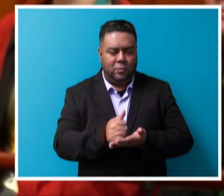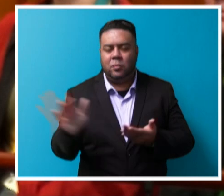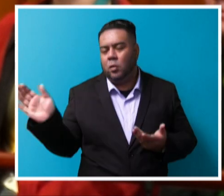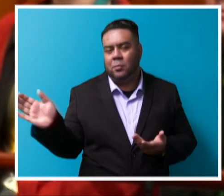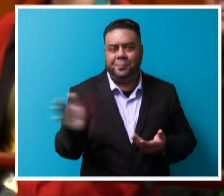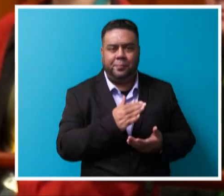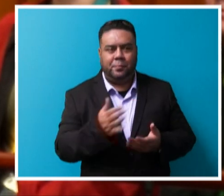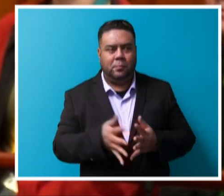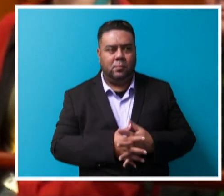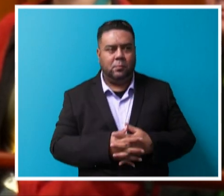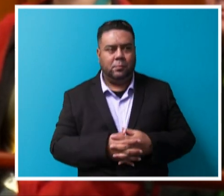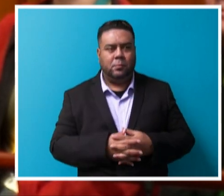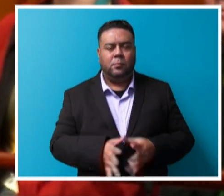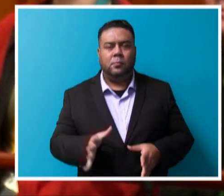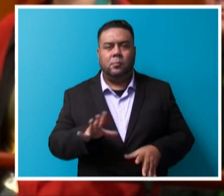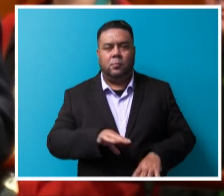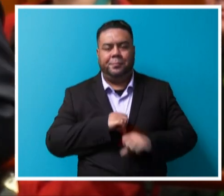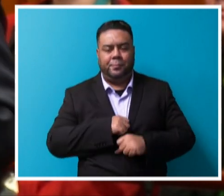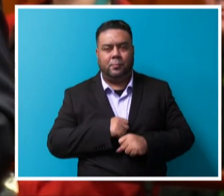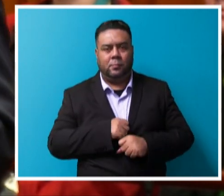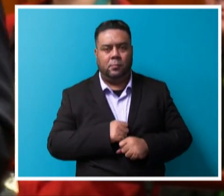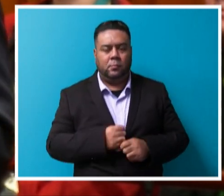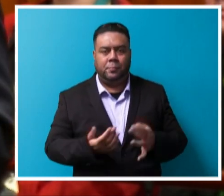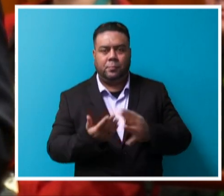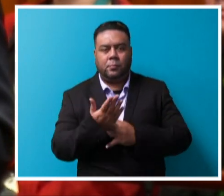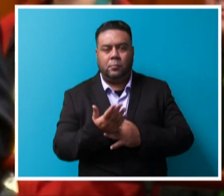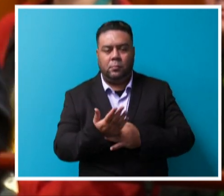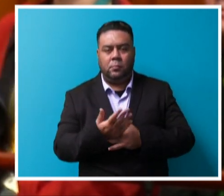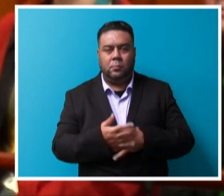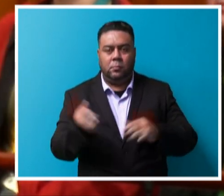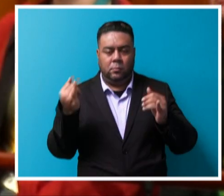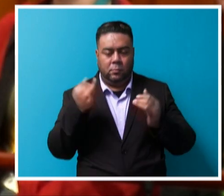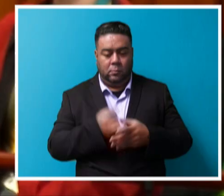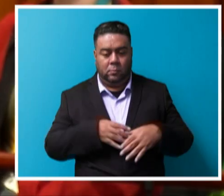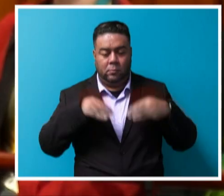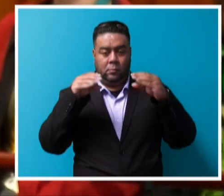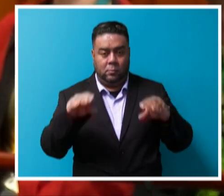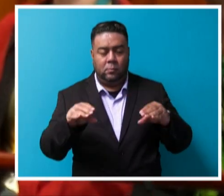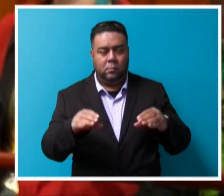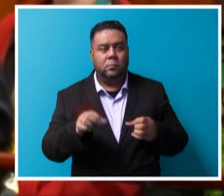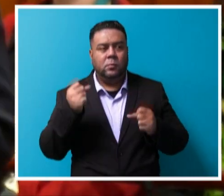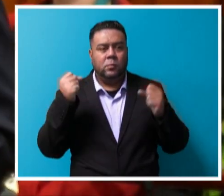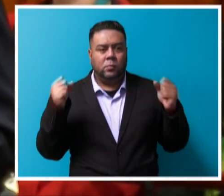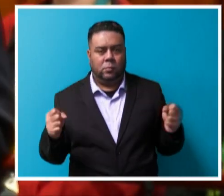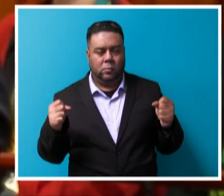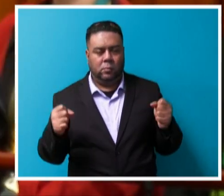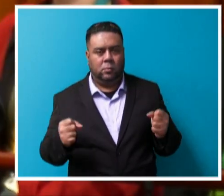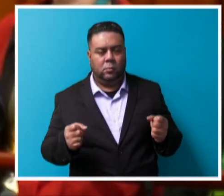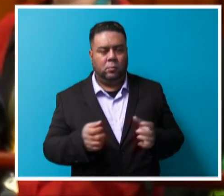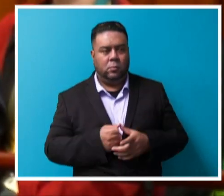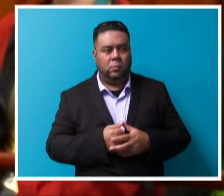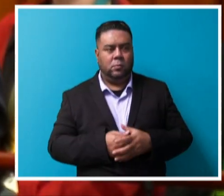are rebuilding confidence through responsible investment, stronger governance, and better public